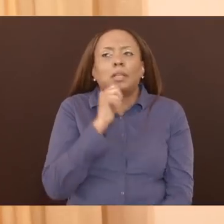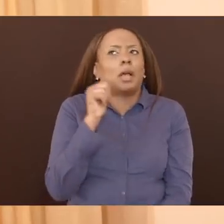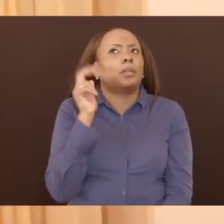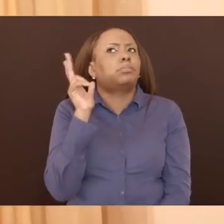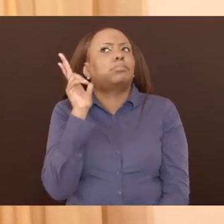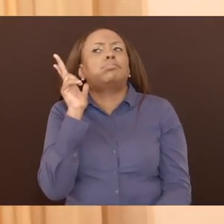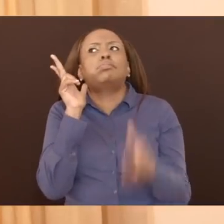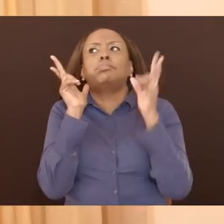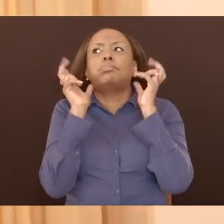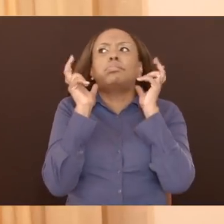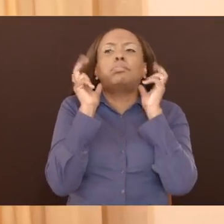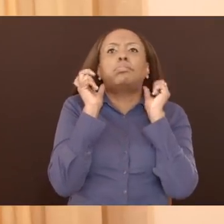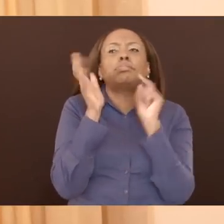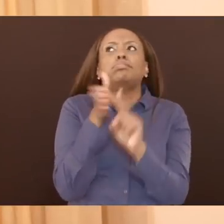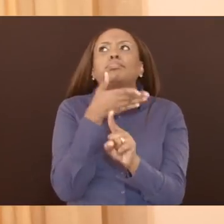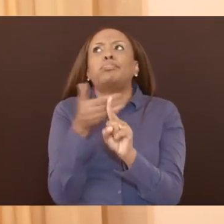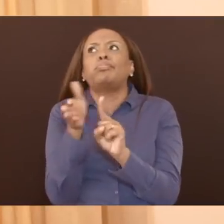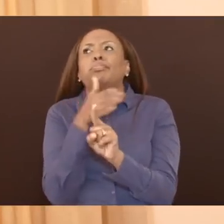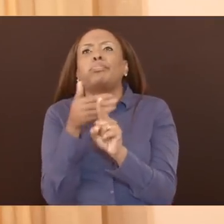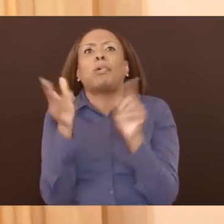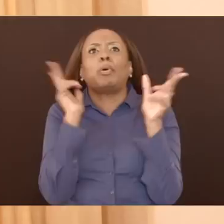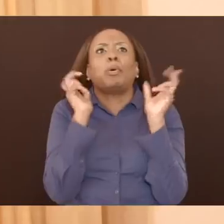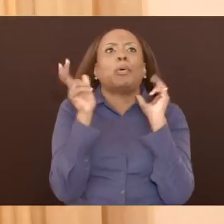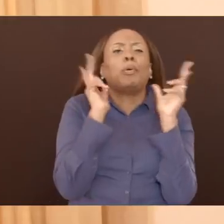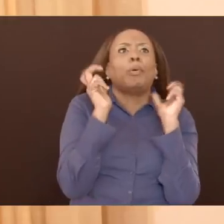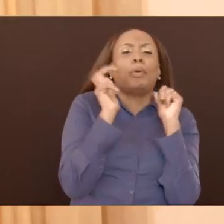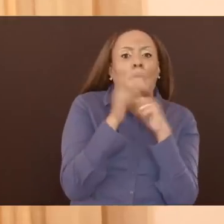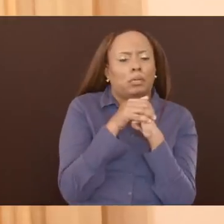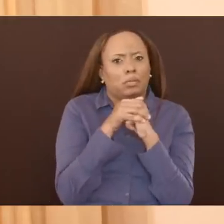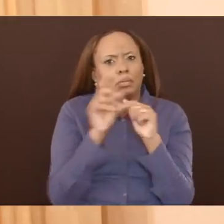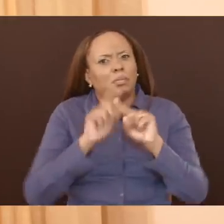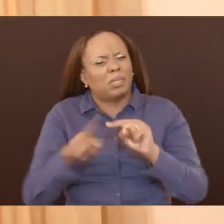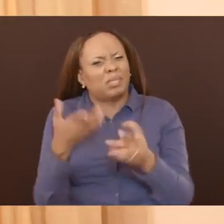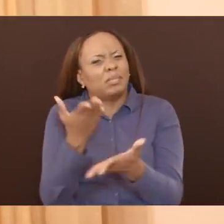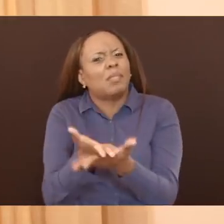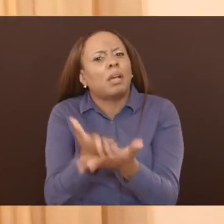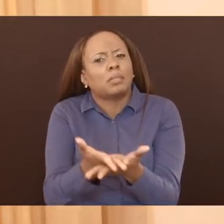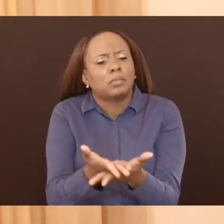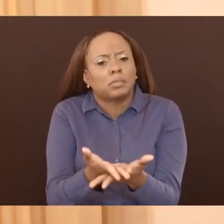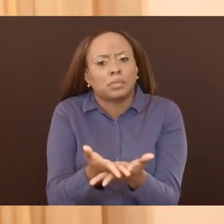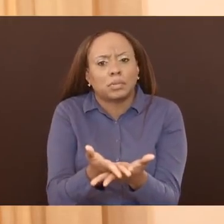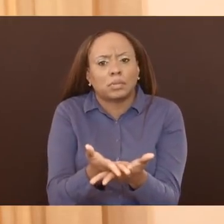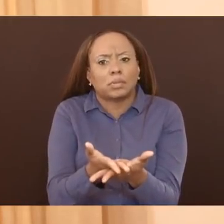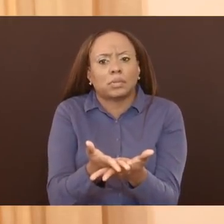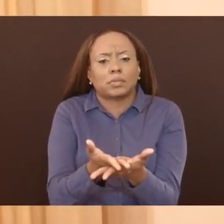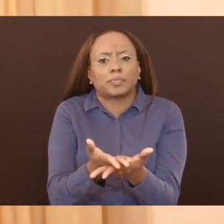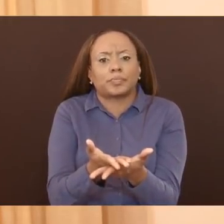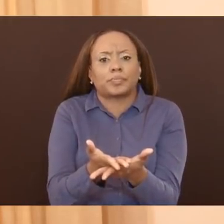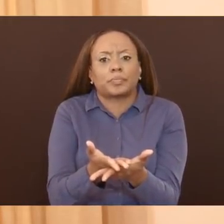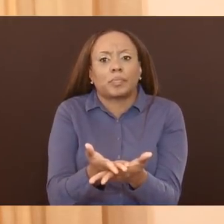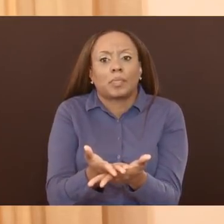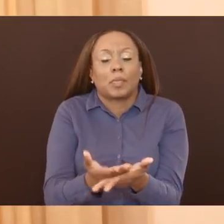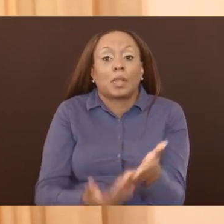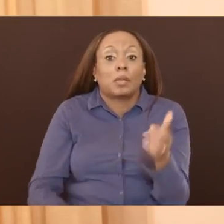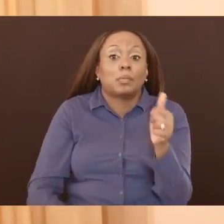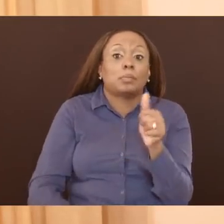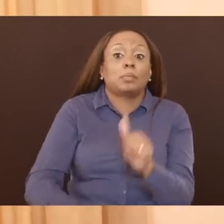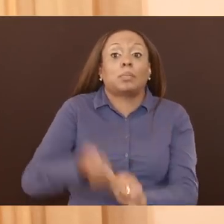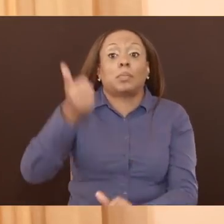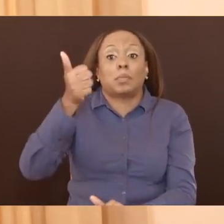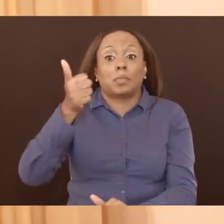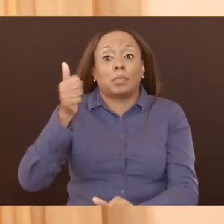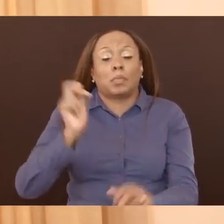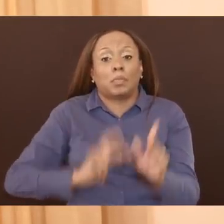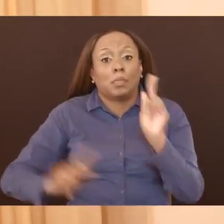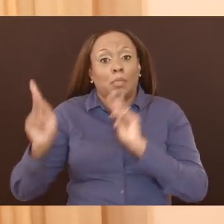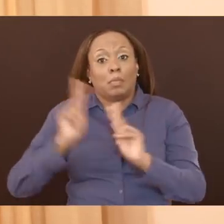voices who want to tell me what to do. And the facts are that the majority of people who are going in